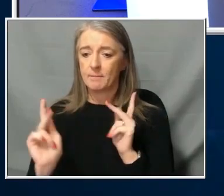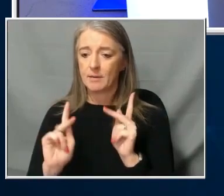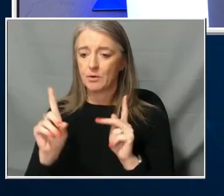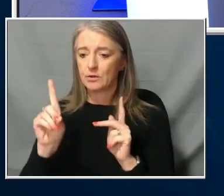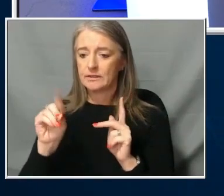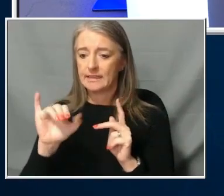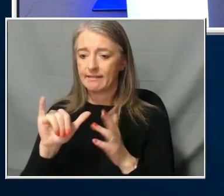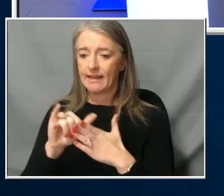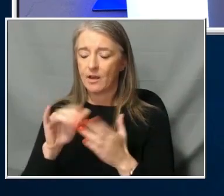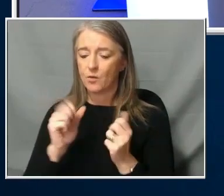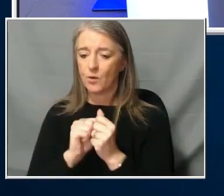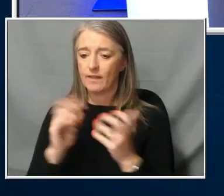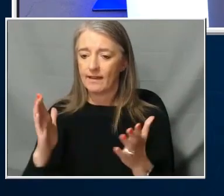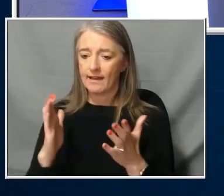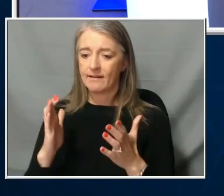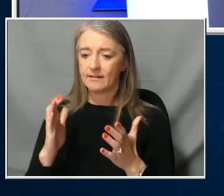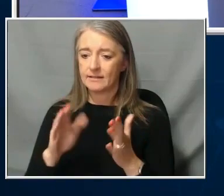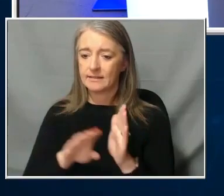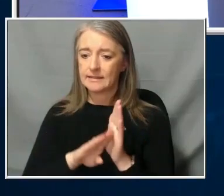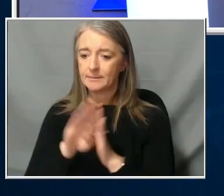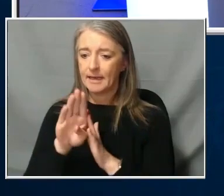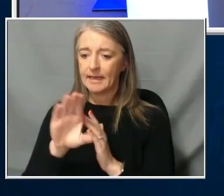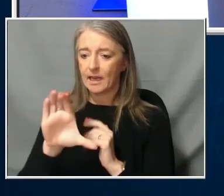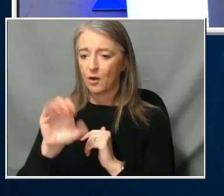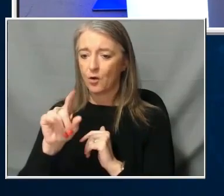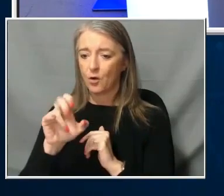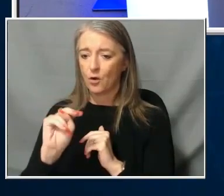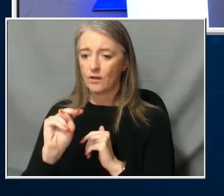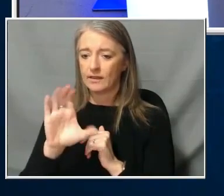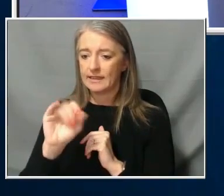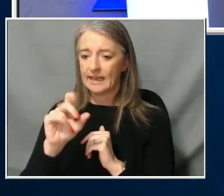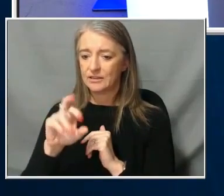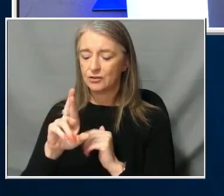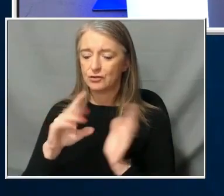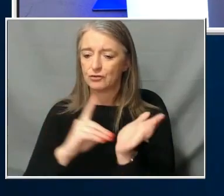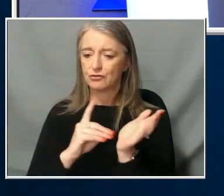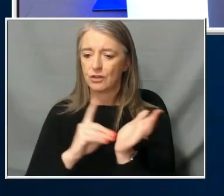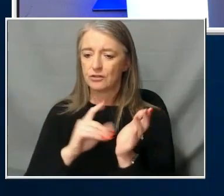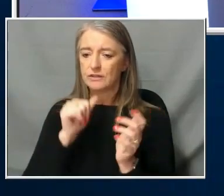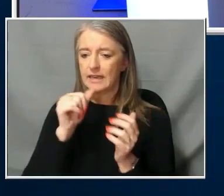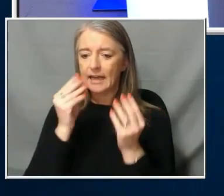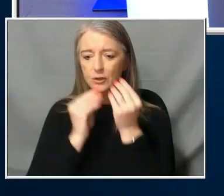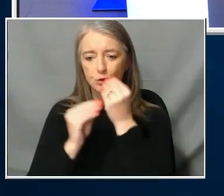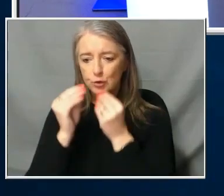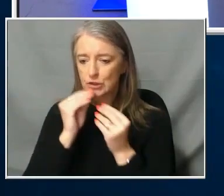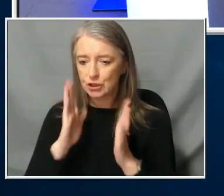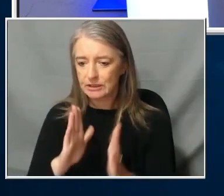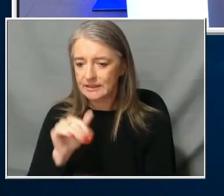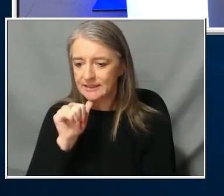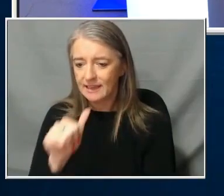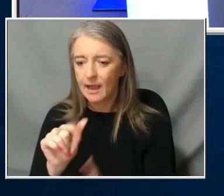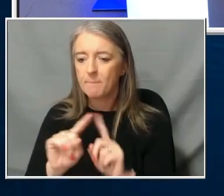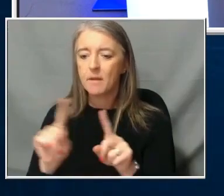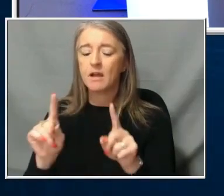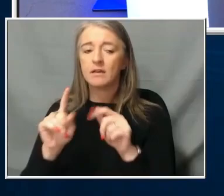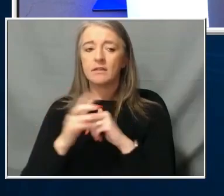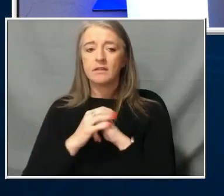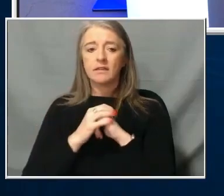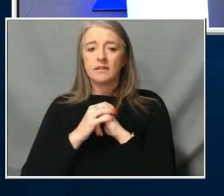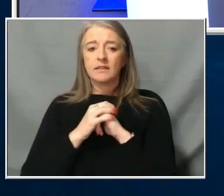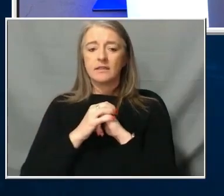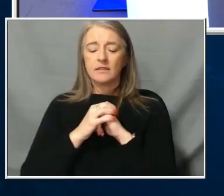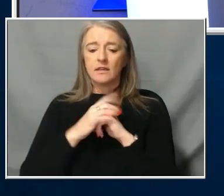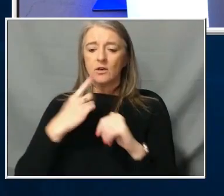having this spike in colon cancer. As a doctor, I know you're not a nutritionist, but you... No, and that was going to be the thing I keyed on. We've